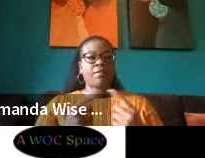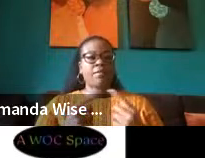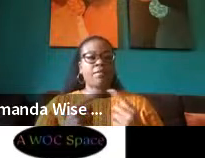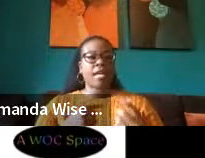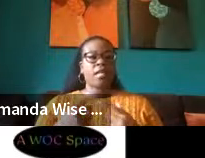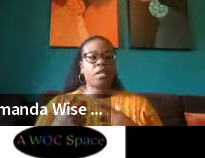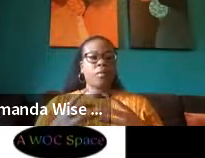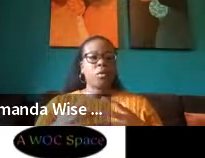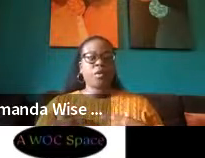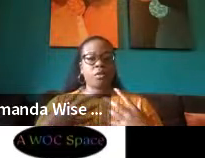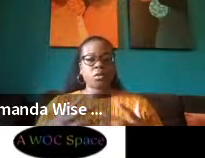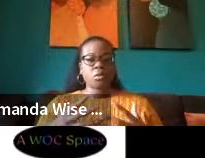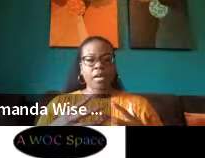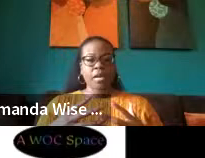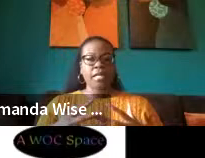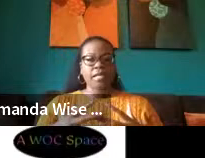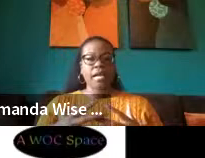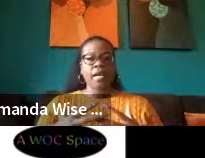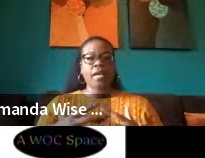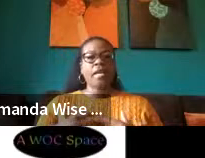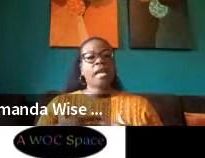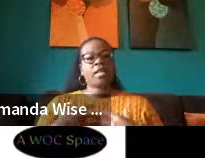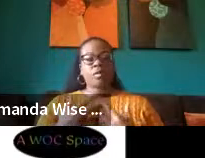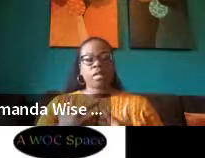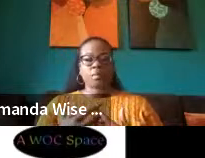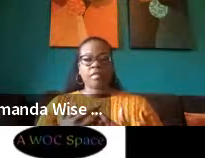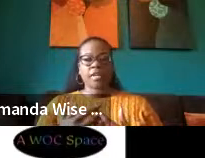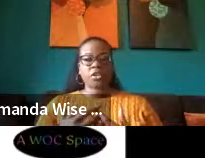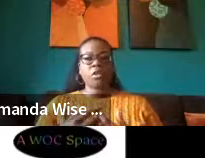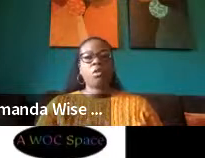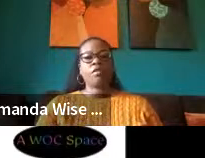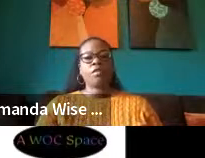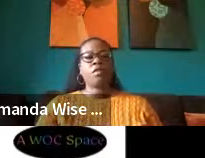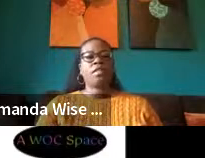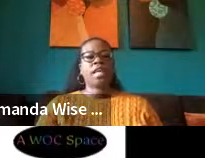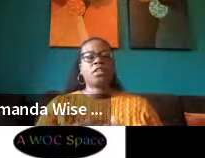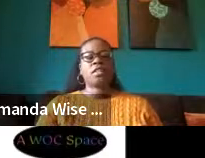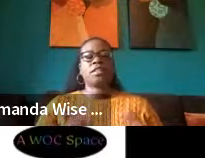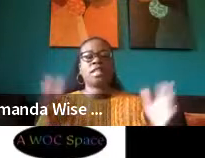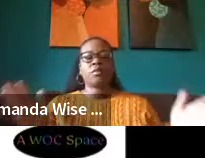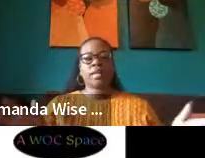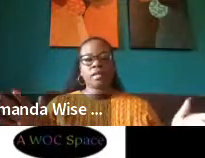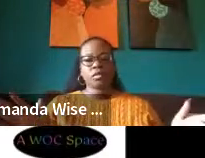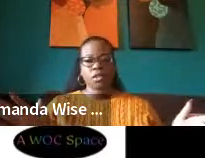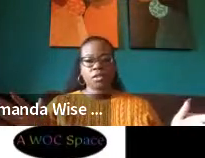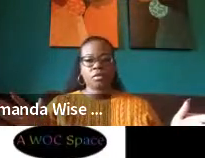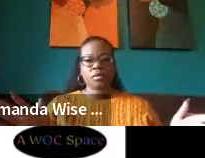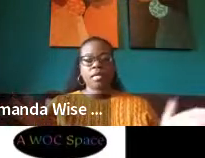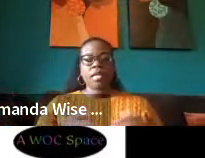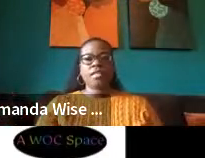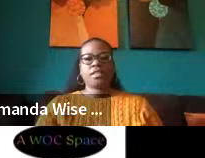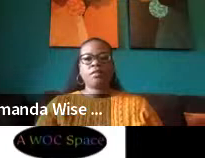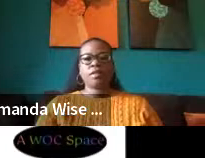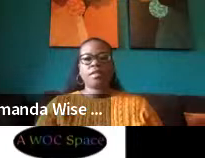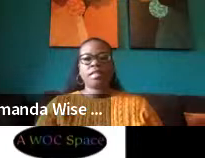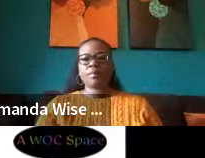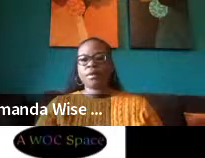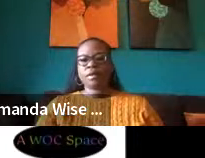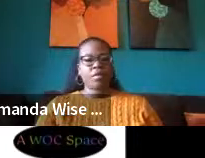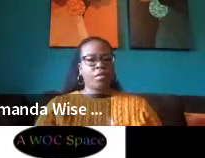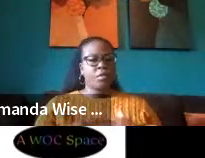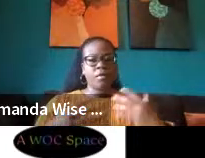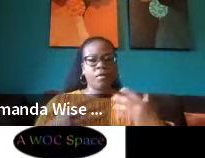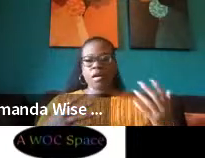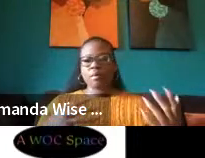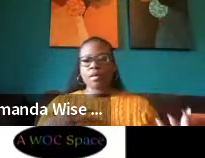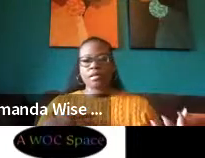to have kind of a little bit more of your personal brand in there, as well as professional, or if you're going to actually separate those two. And so, for example,